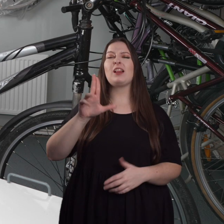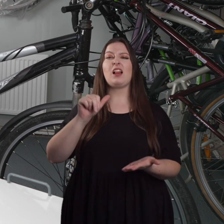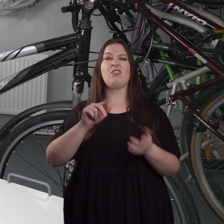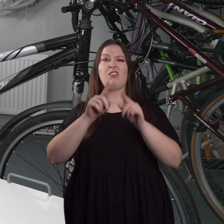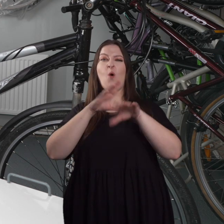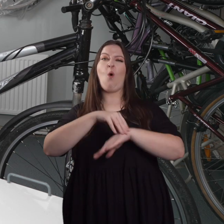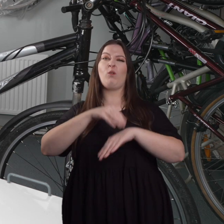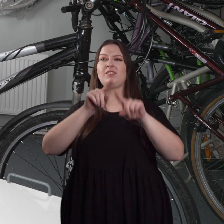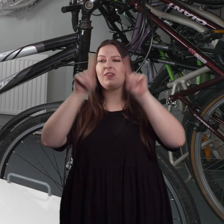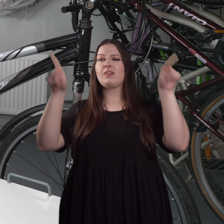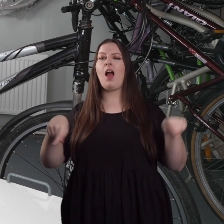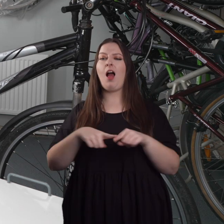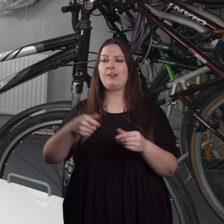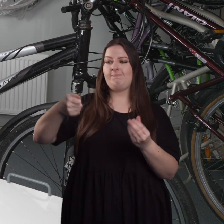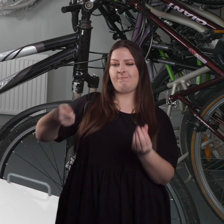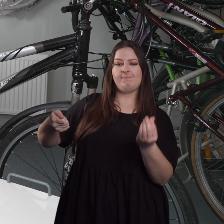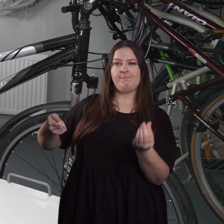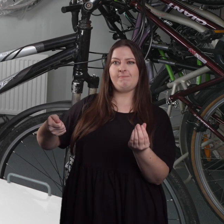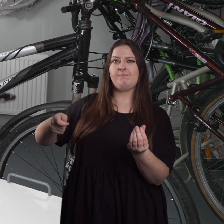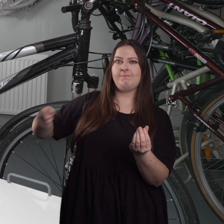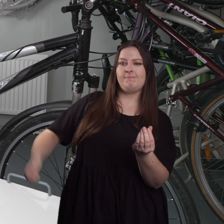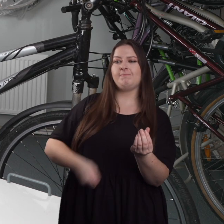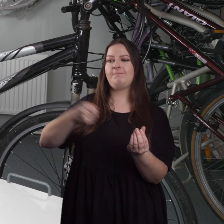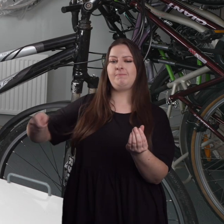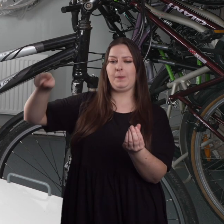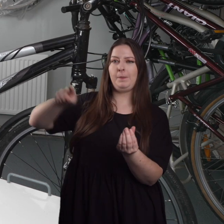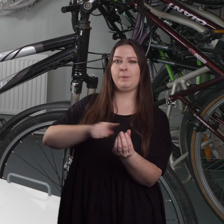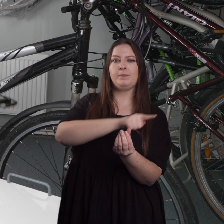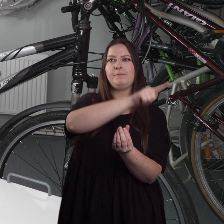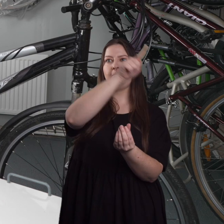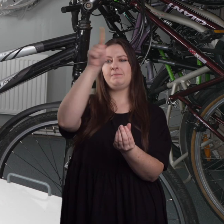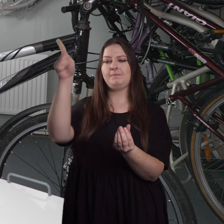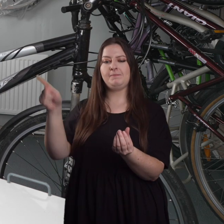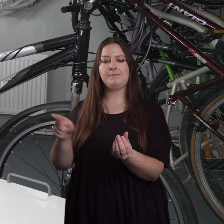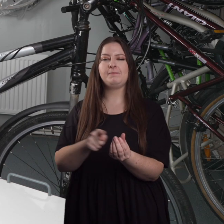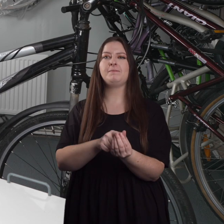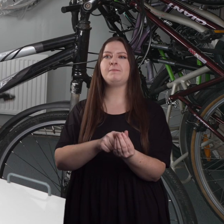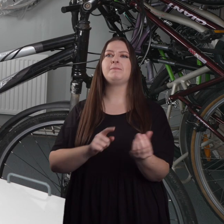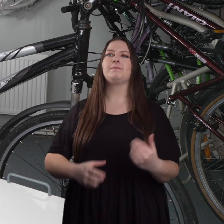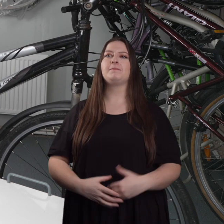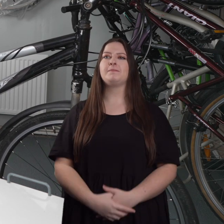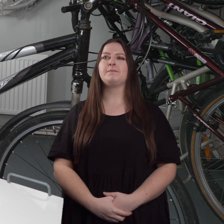Finish by using the rag to clean off any excess oil on the outside.